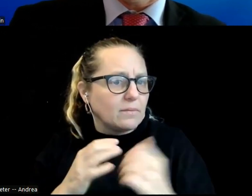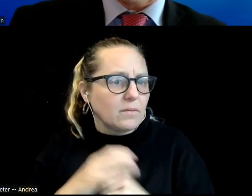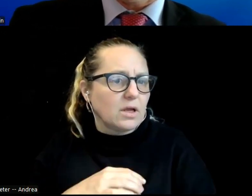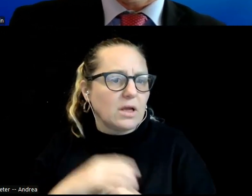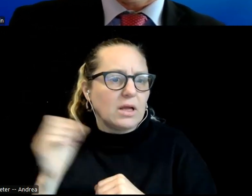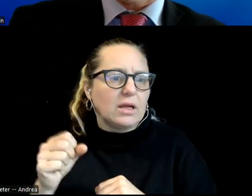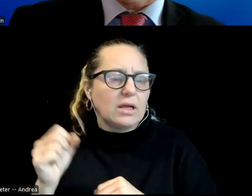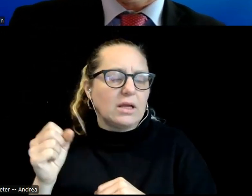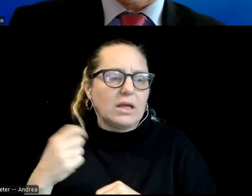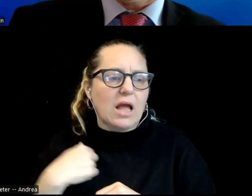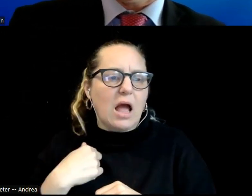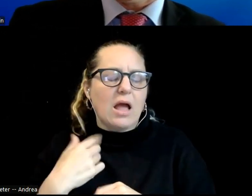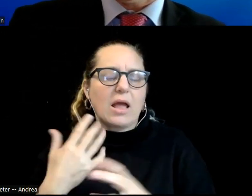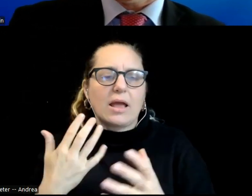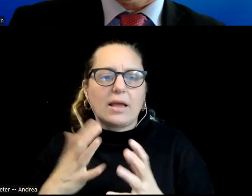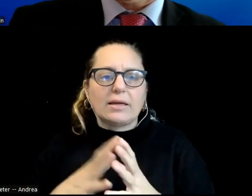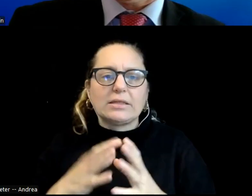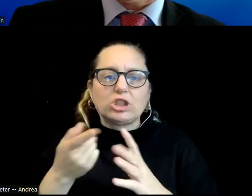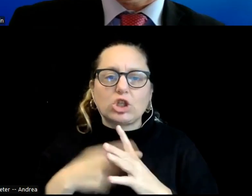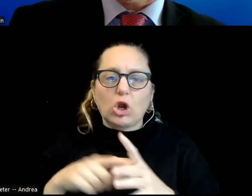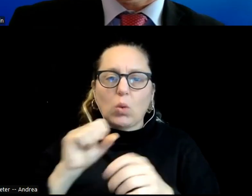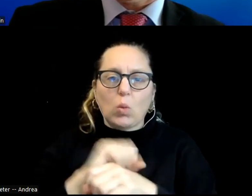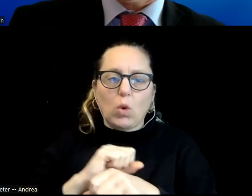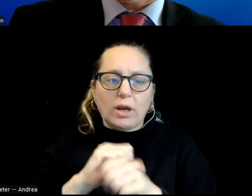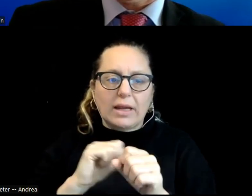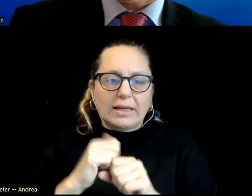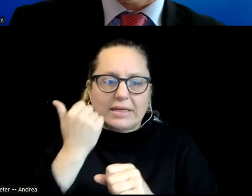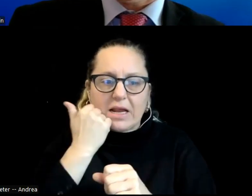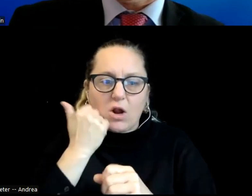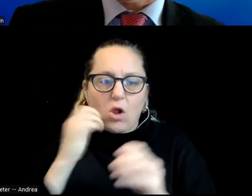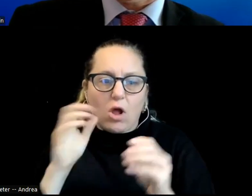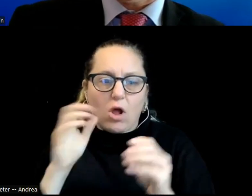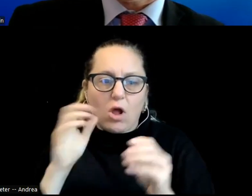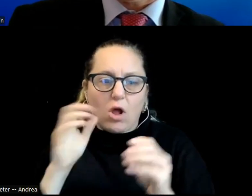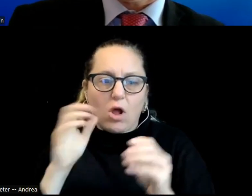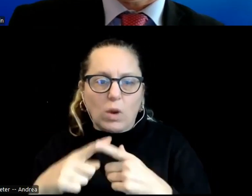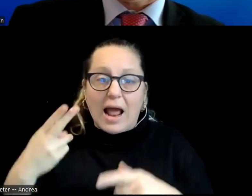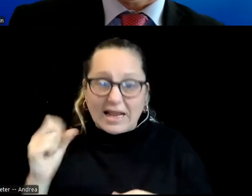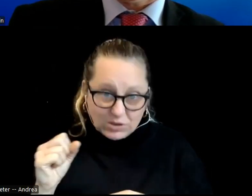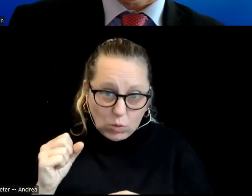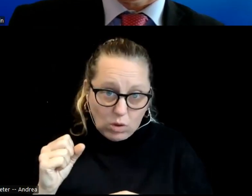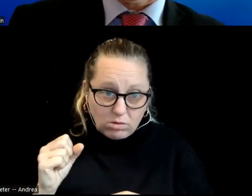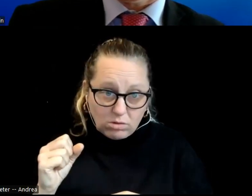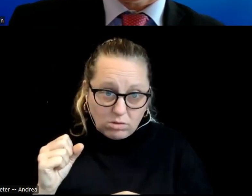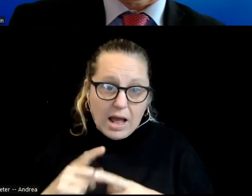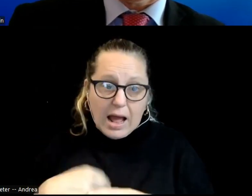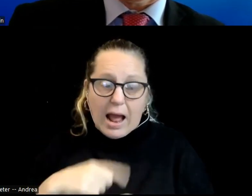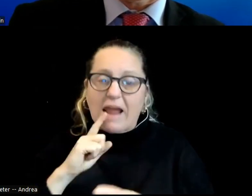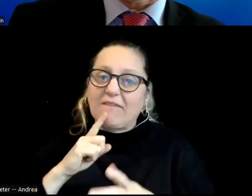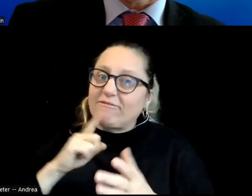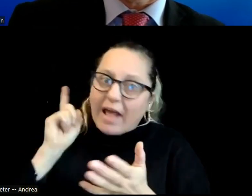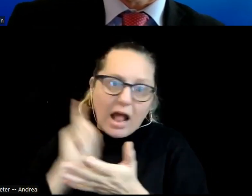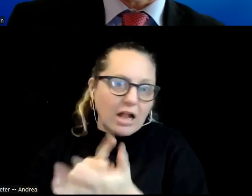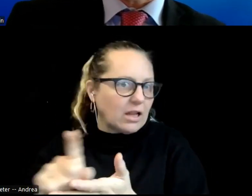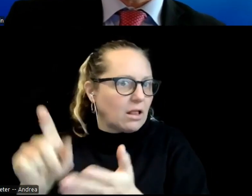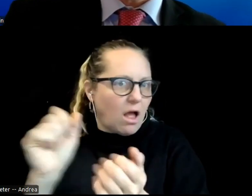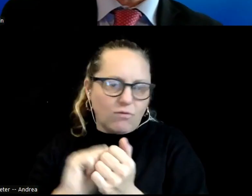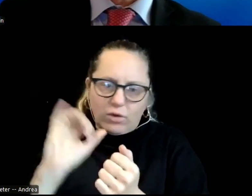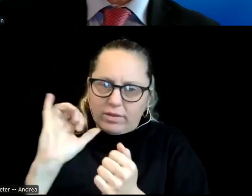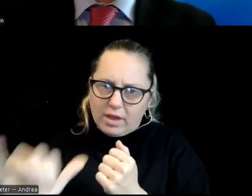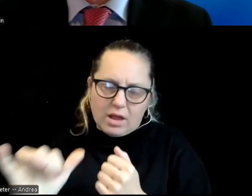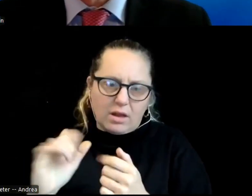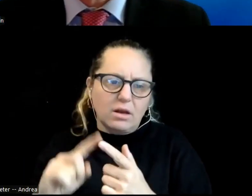Yes, I actually started working in a dental office when I was in high school. I absolutely fell in love with it.